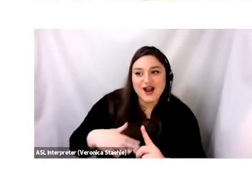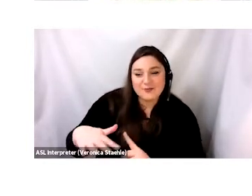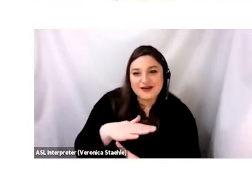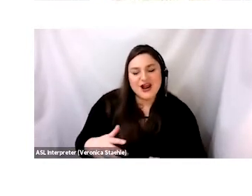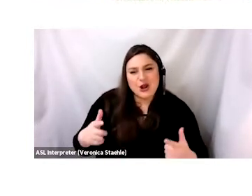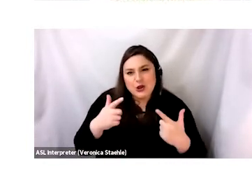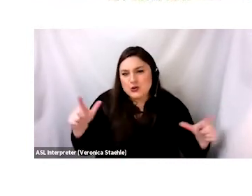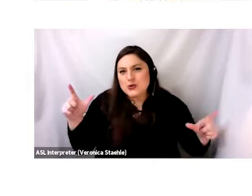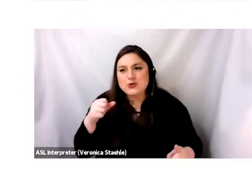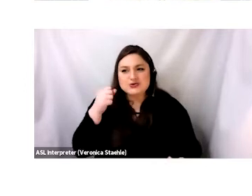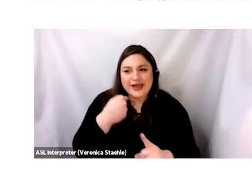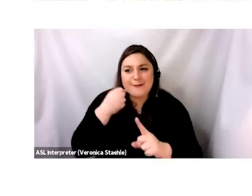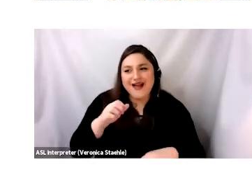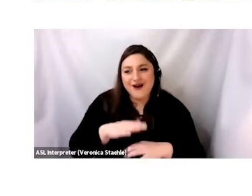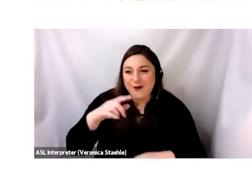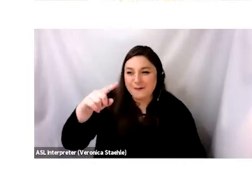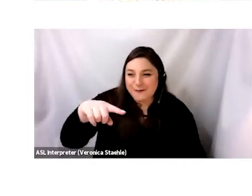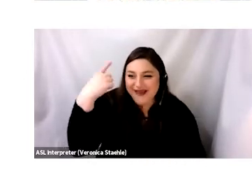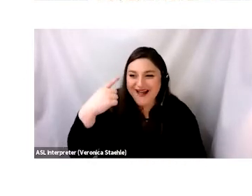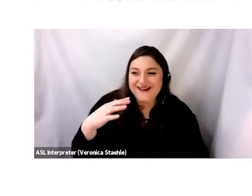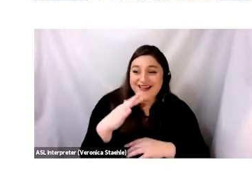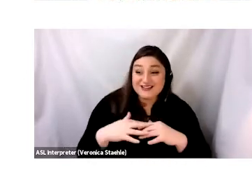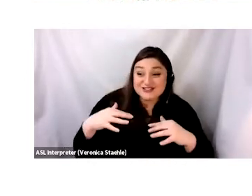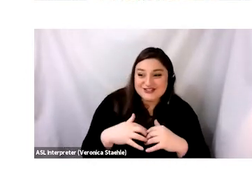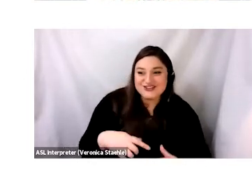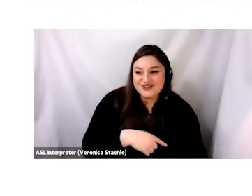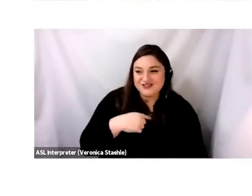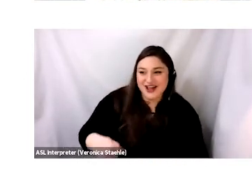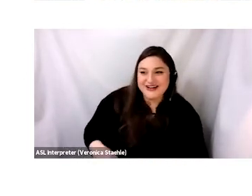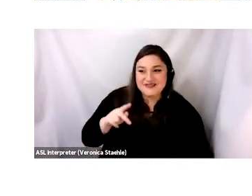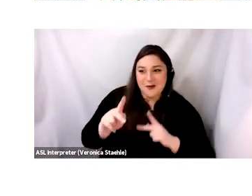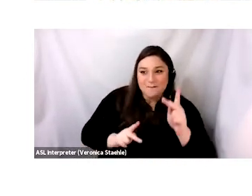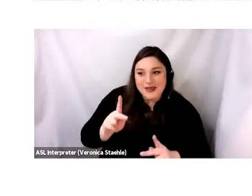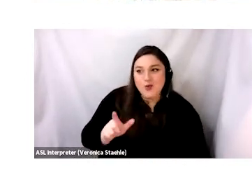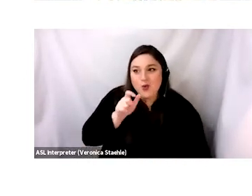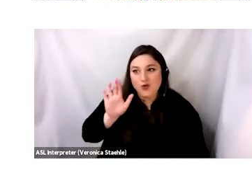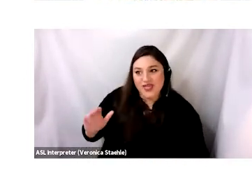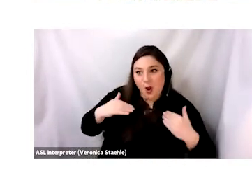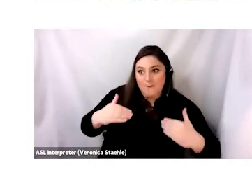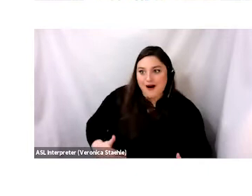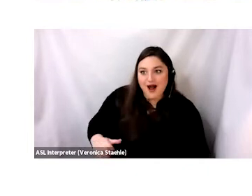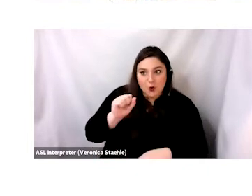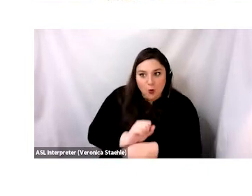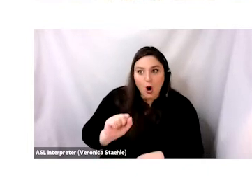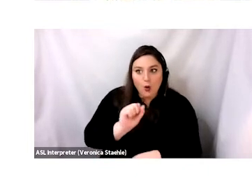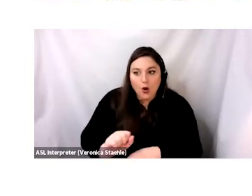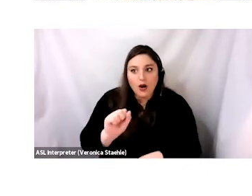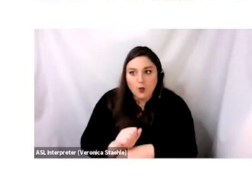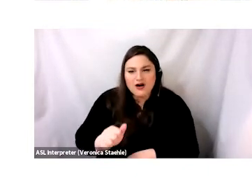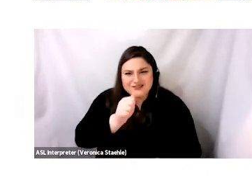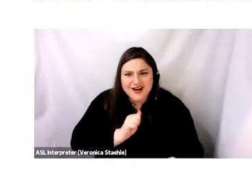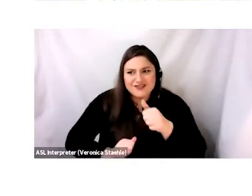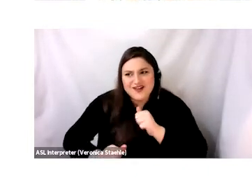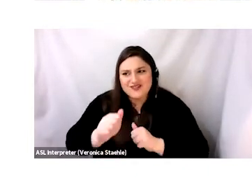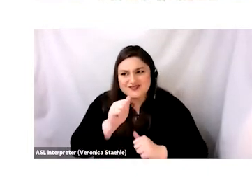Indigenous, Chinese bodies that were working the land. There was also the land itself that was suffering, as